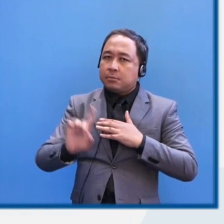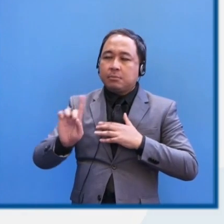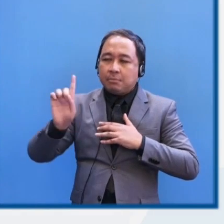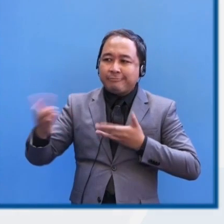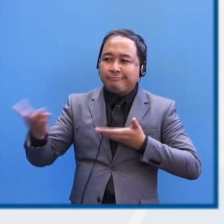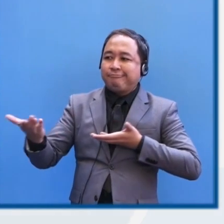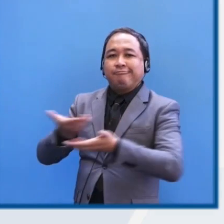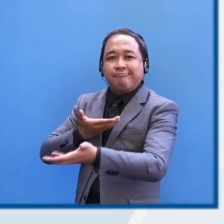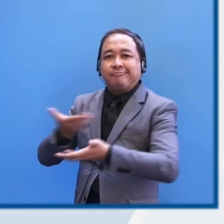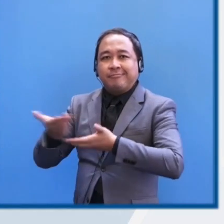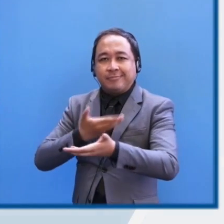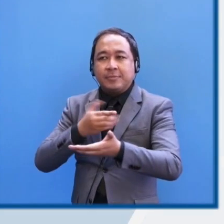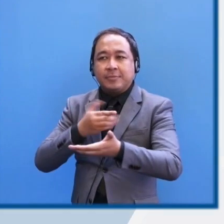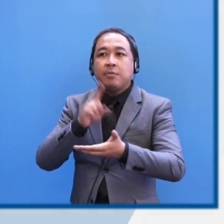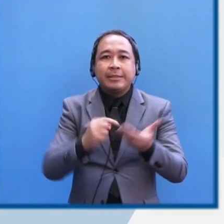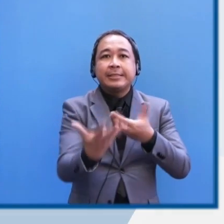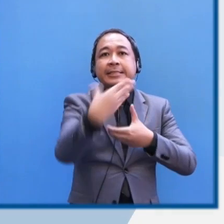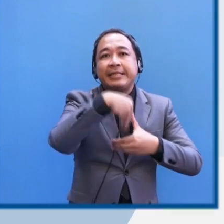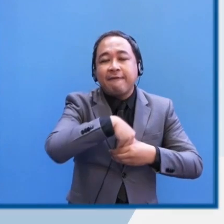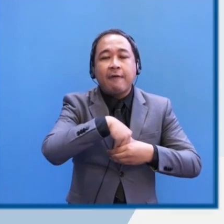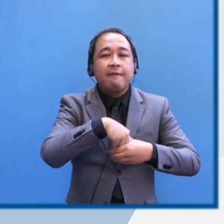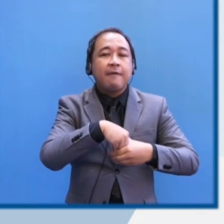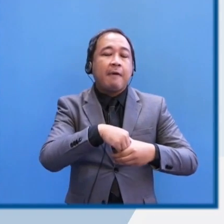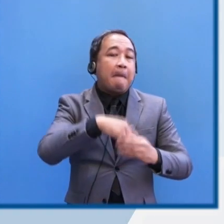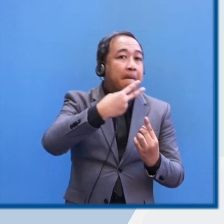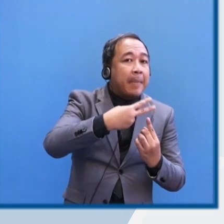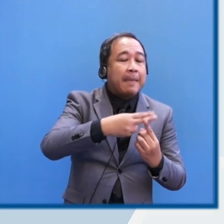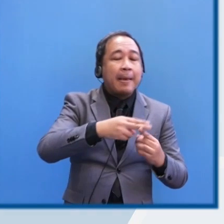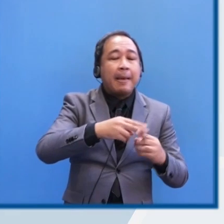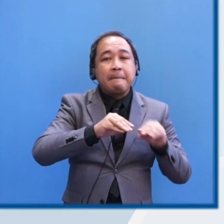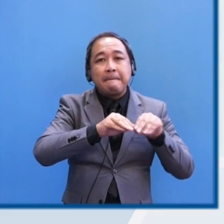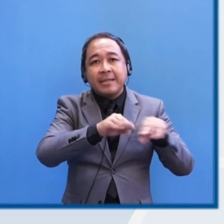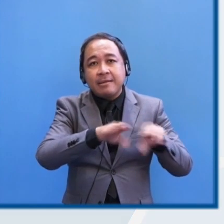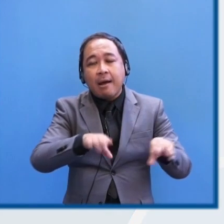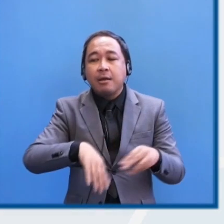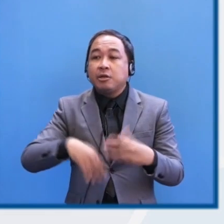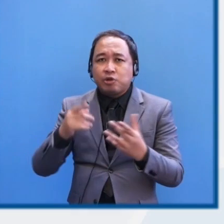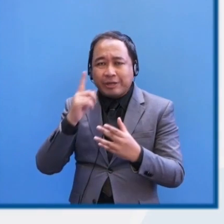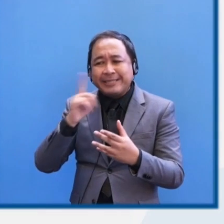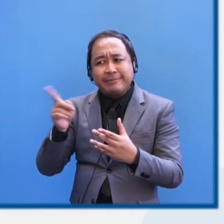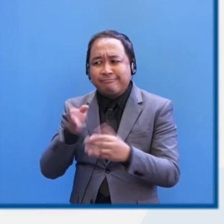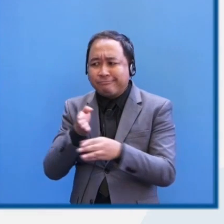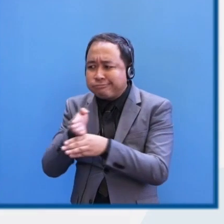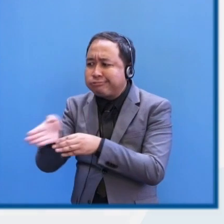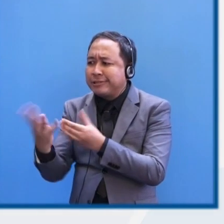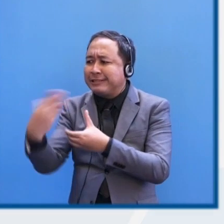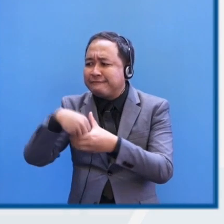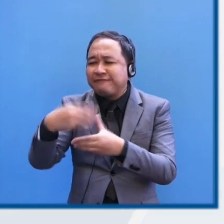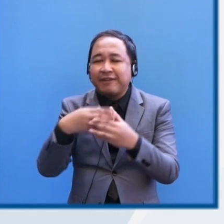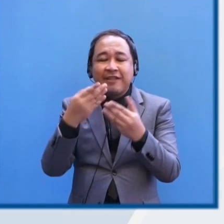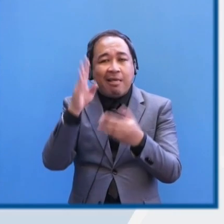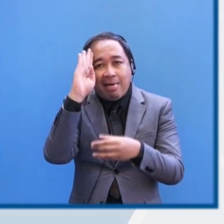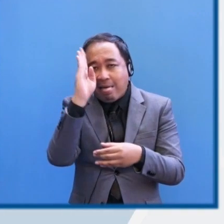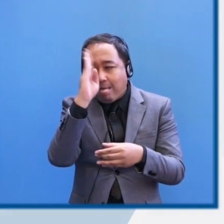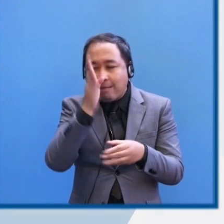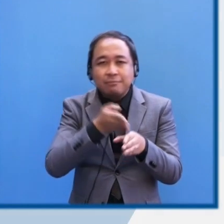with media or, I mean, many others to see how this gets across, so that the message that